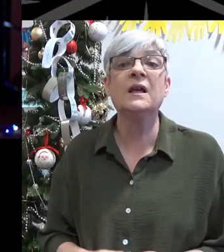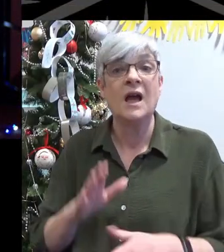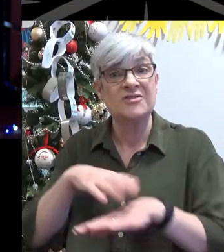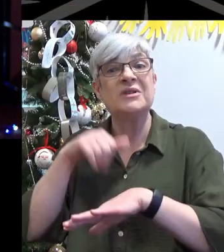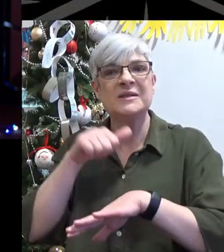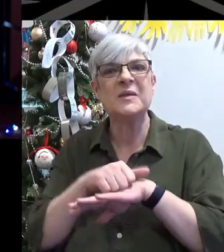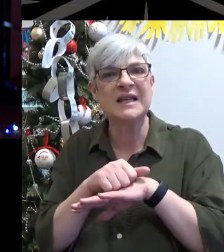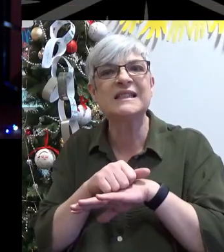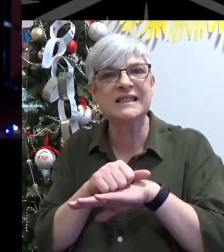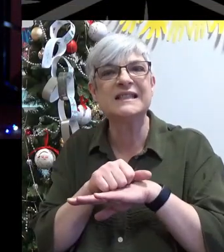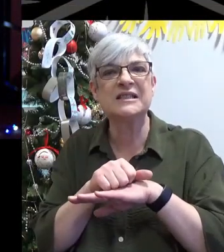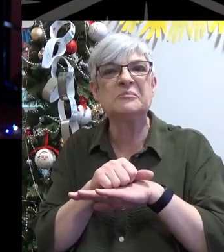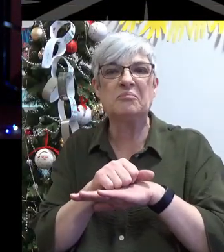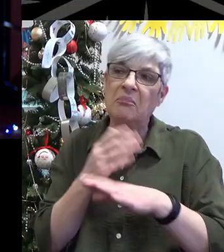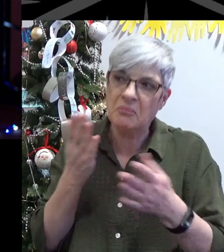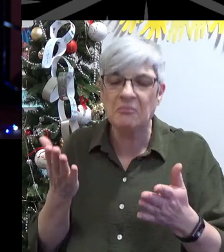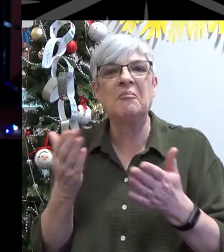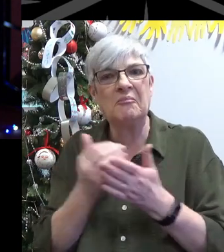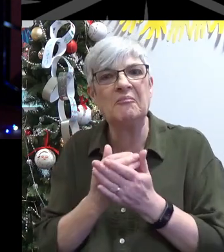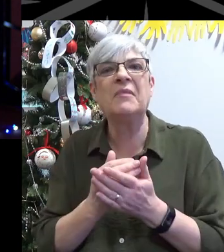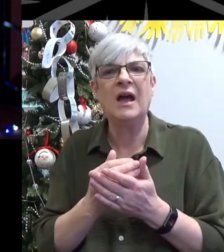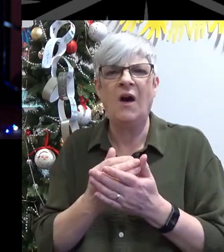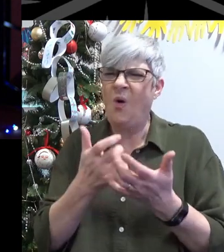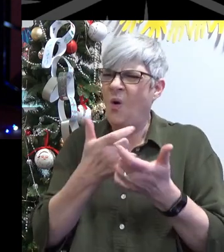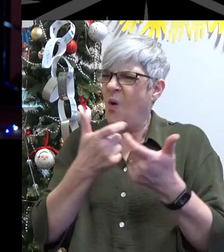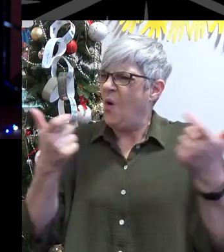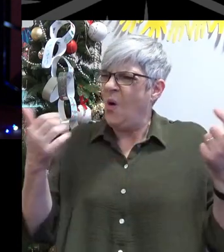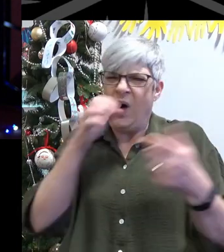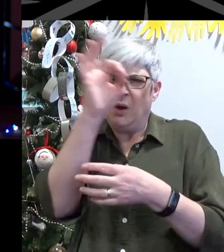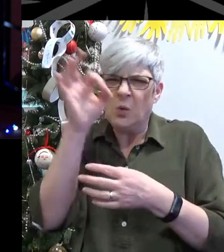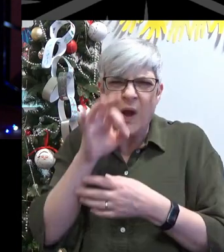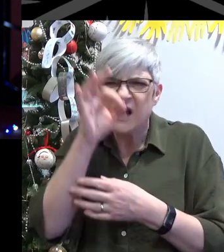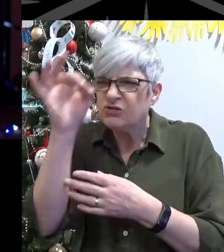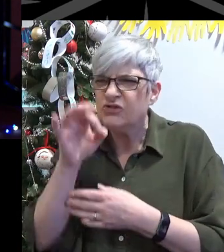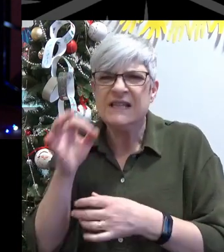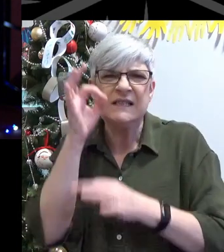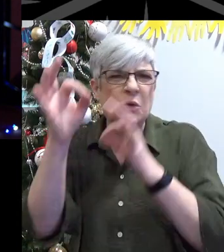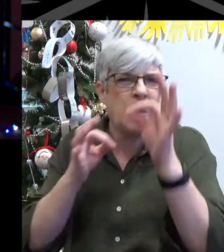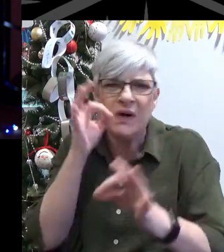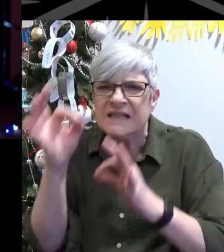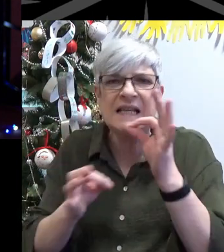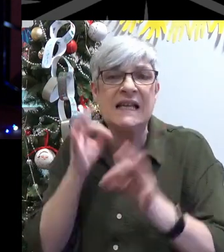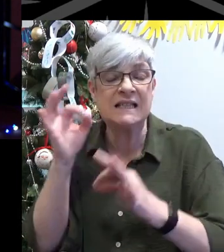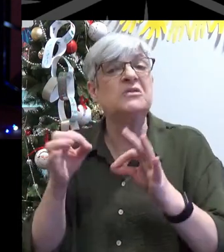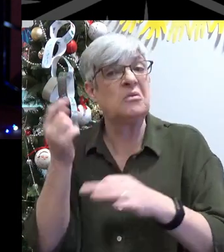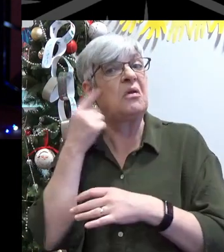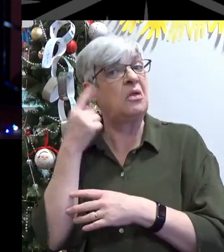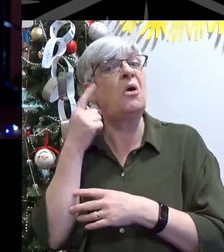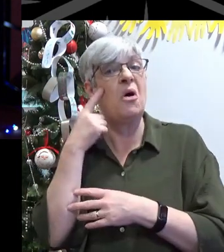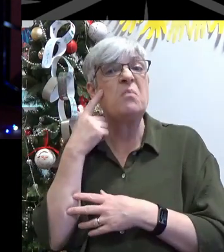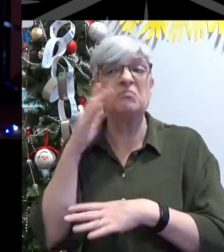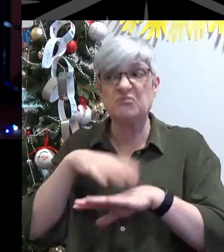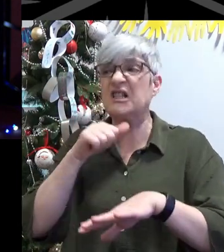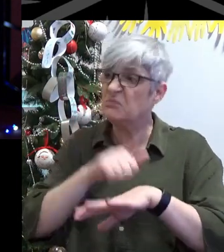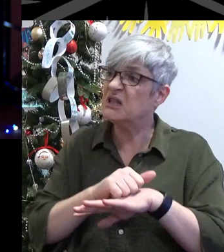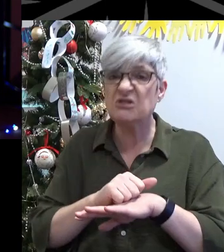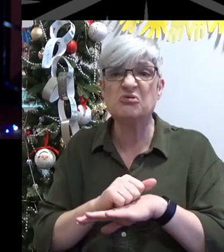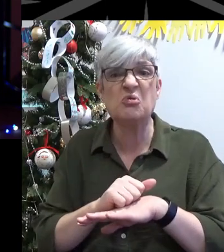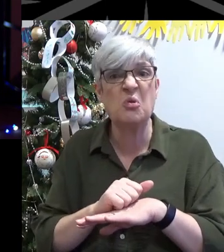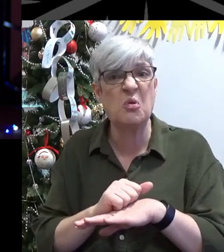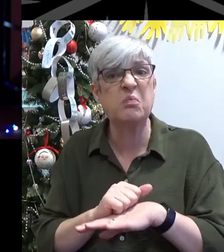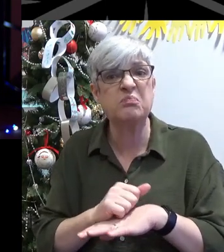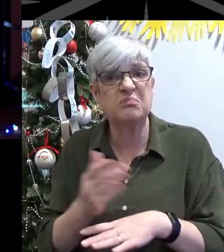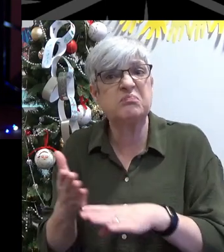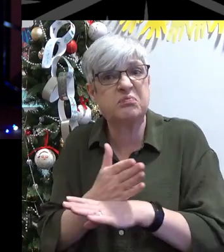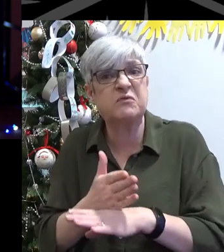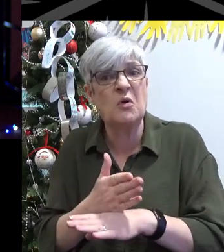Well, Christmas, and gosh, there's lots of questions around, lots of quizzes that people get. So I thought, well, it's Christmas. I'll maybe get one in before Christmas